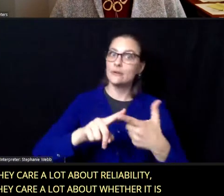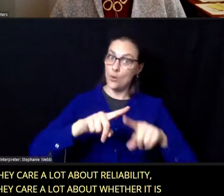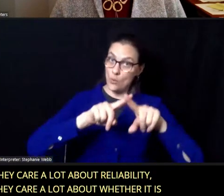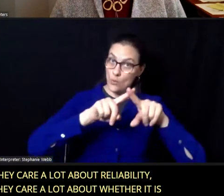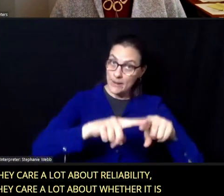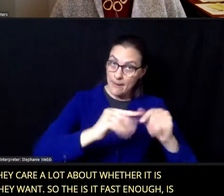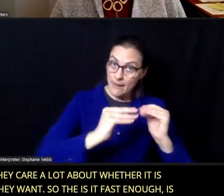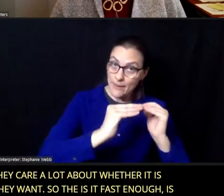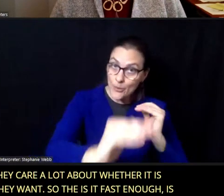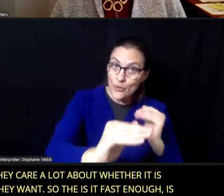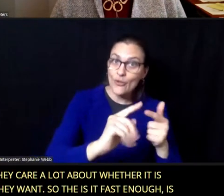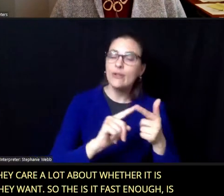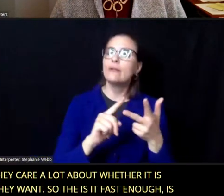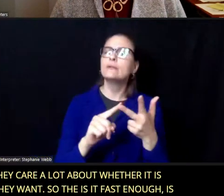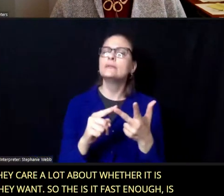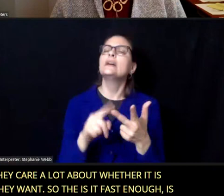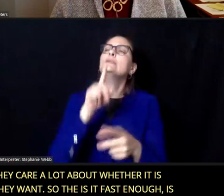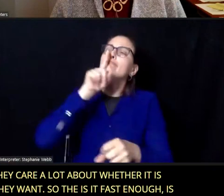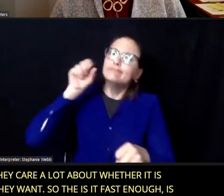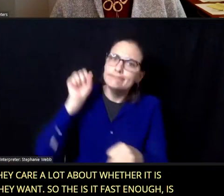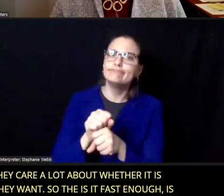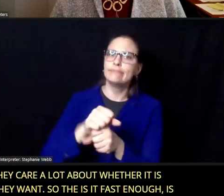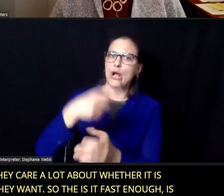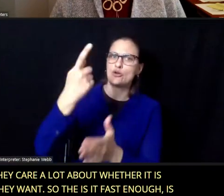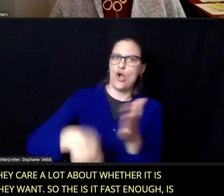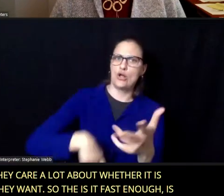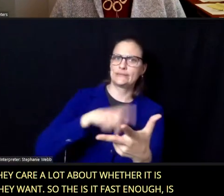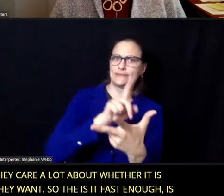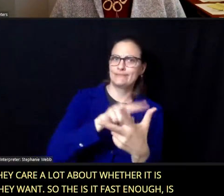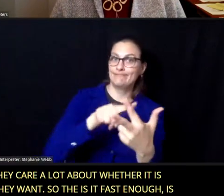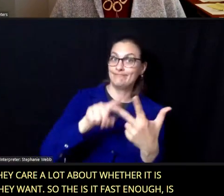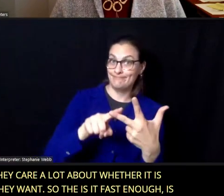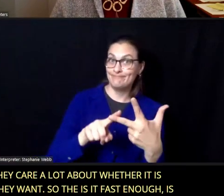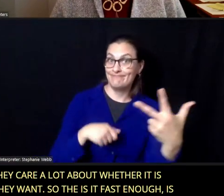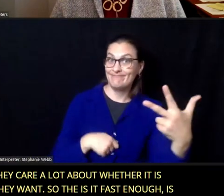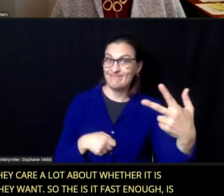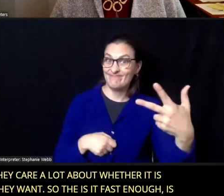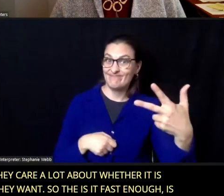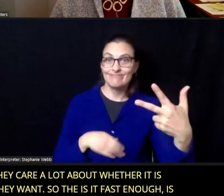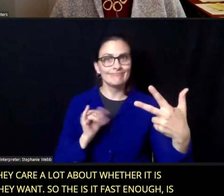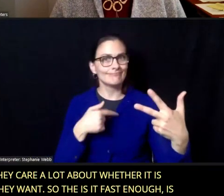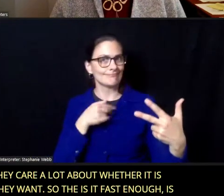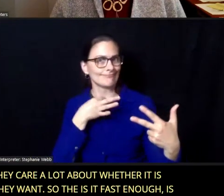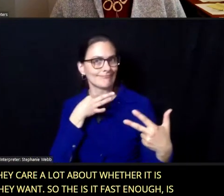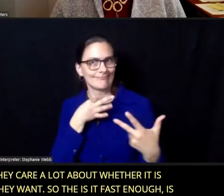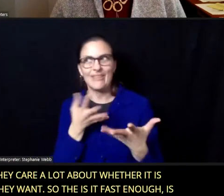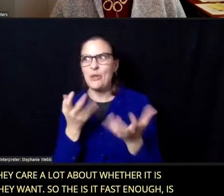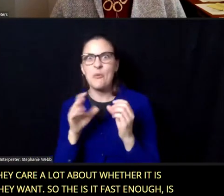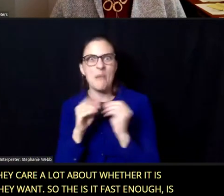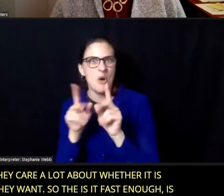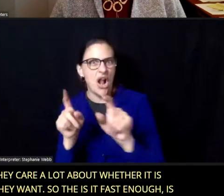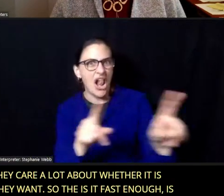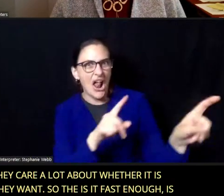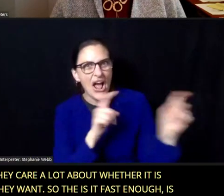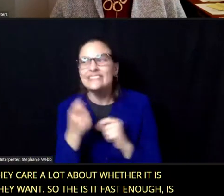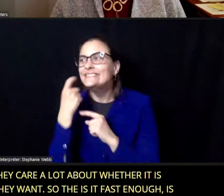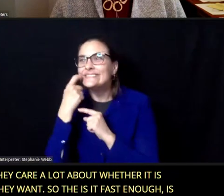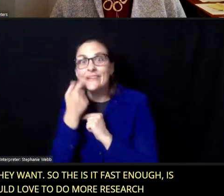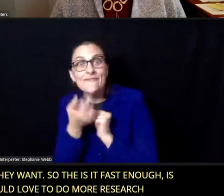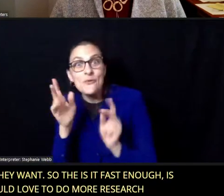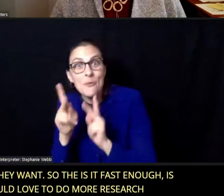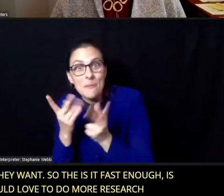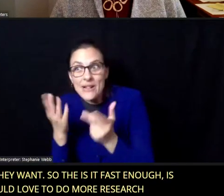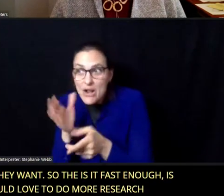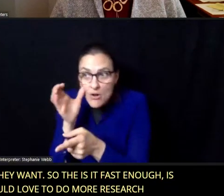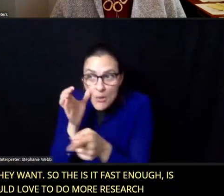I would love to actually do more research beyond just, you know, the handful of people who are here and find out, you know, from a wider